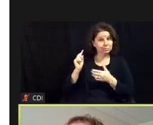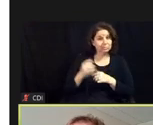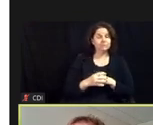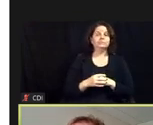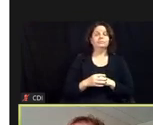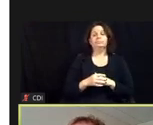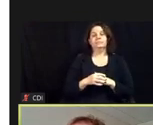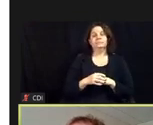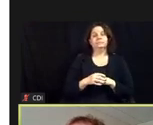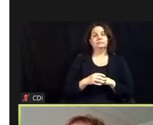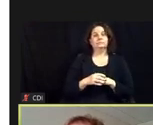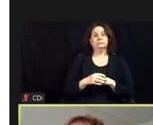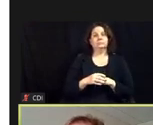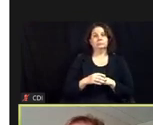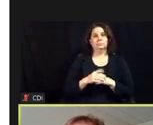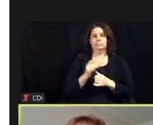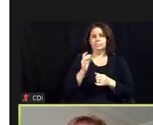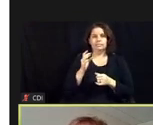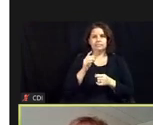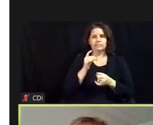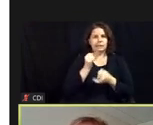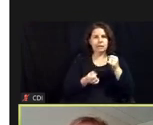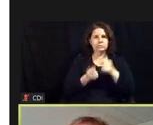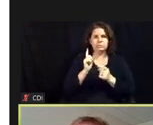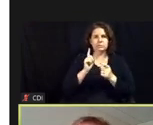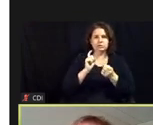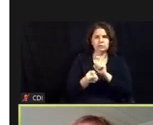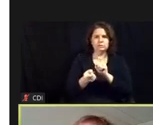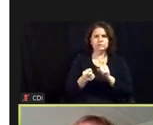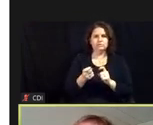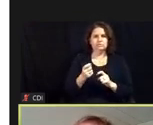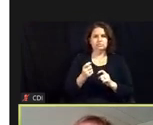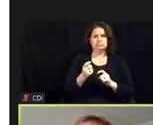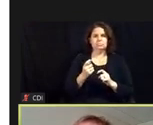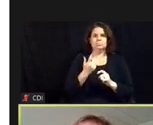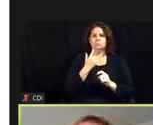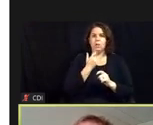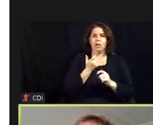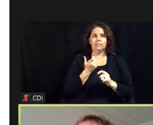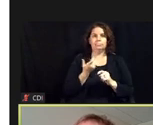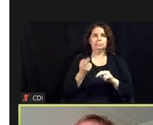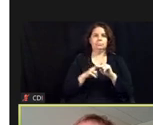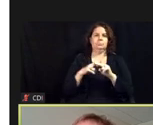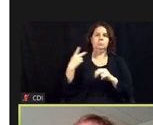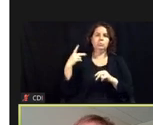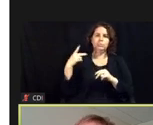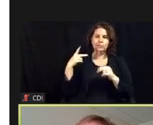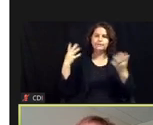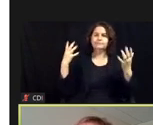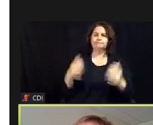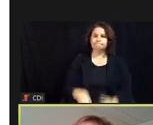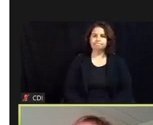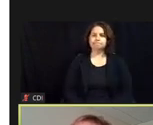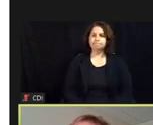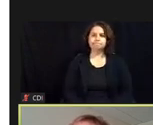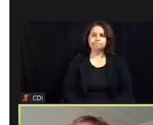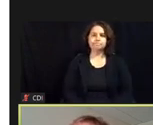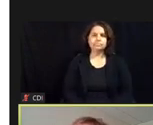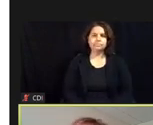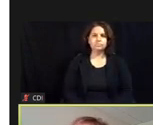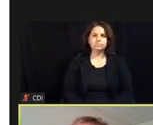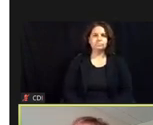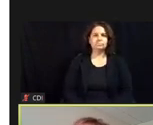change in our status from being red to purple. What the state does, it looks at weekly rates of